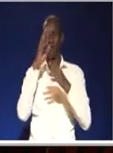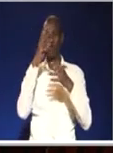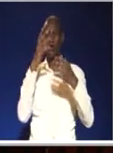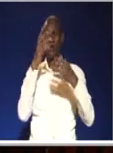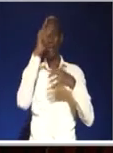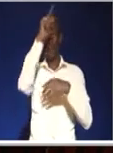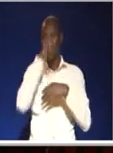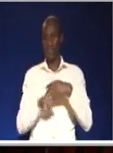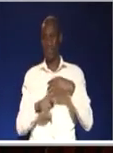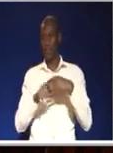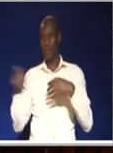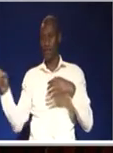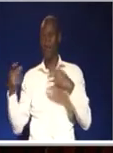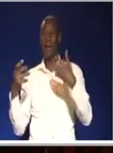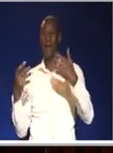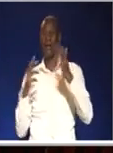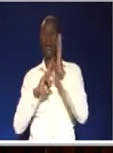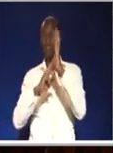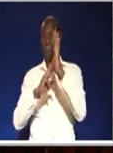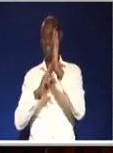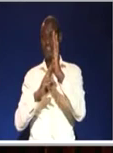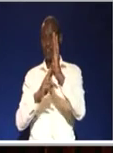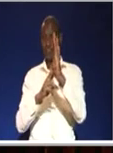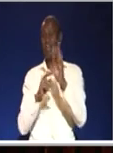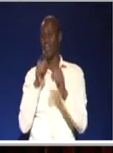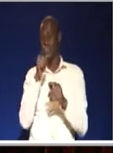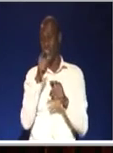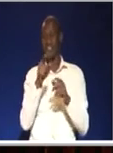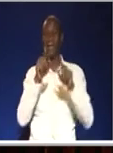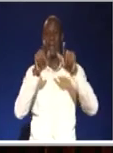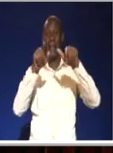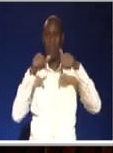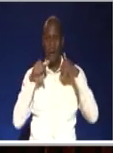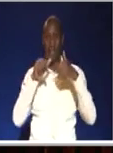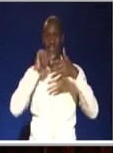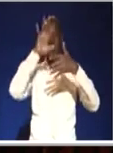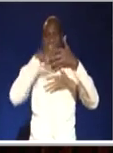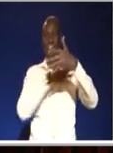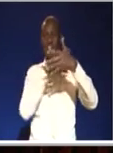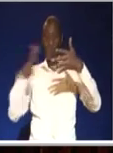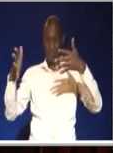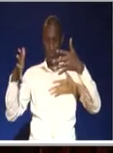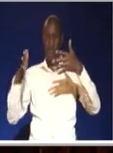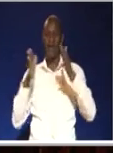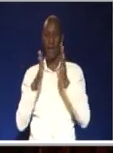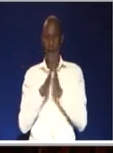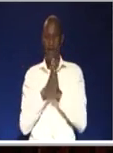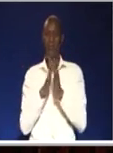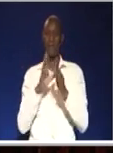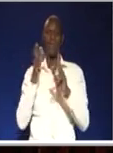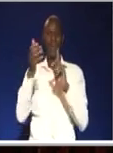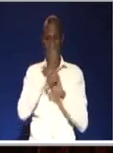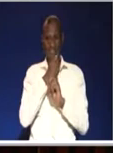graphical representation of this demand schedule, and we